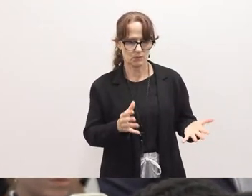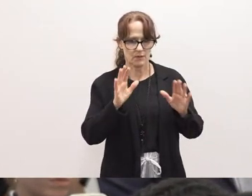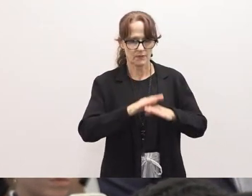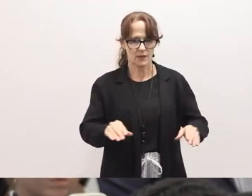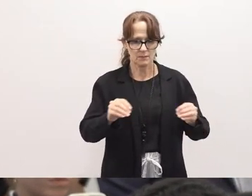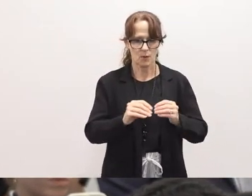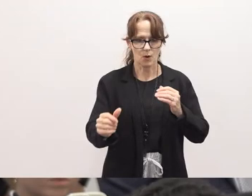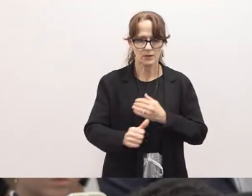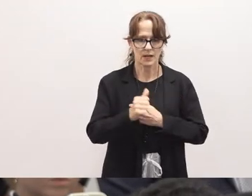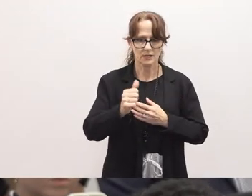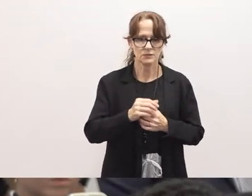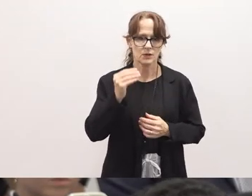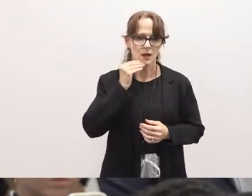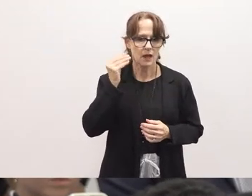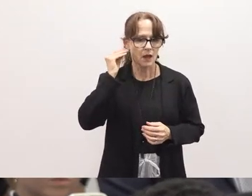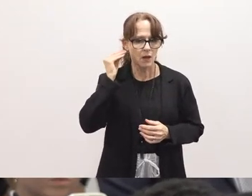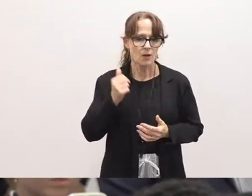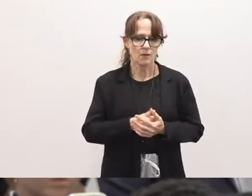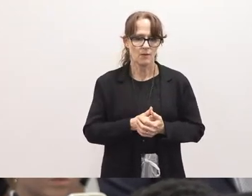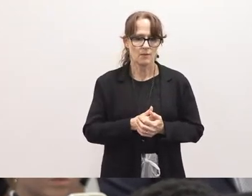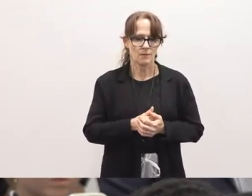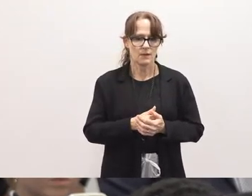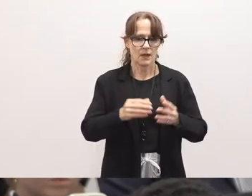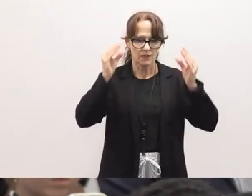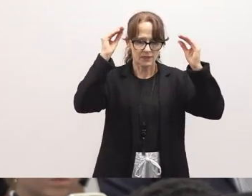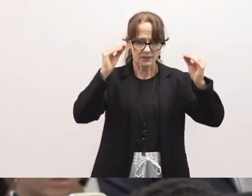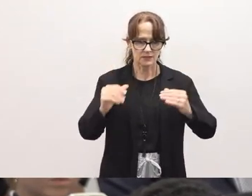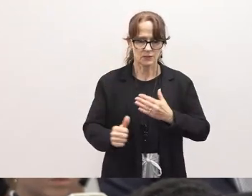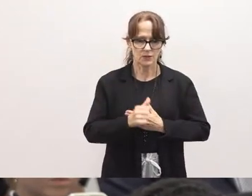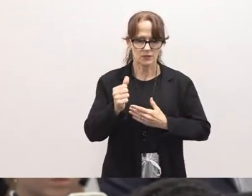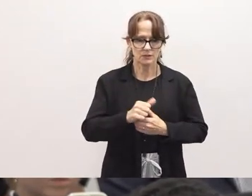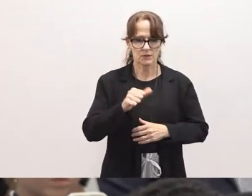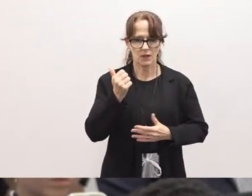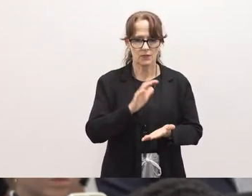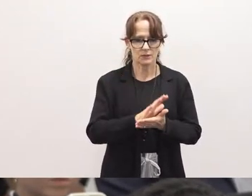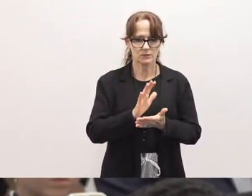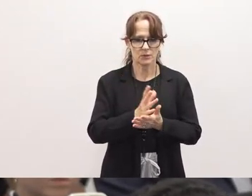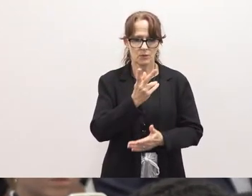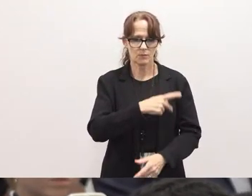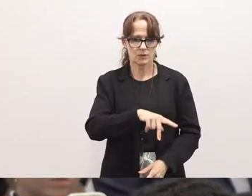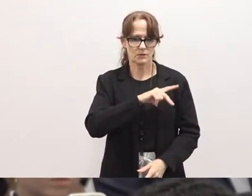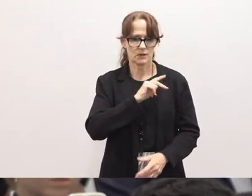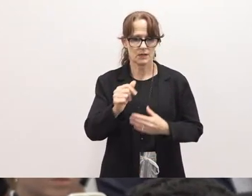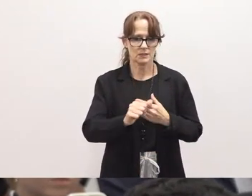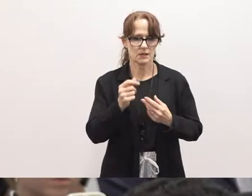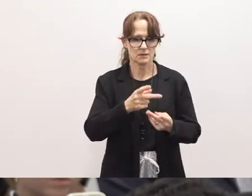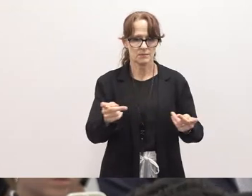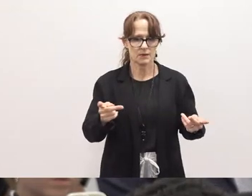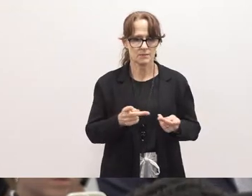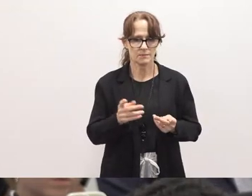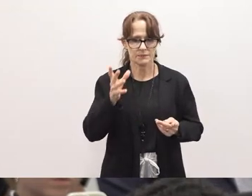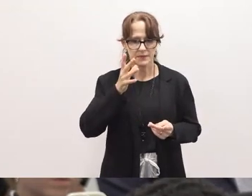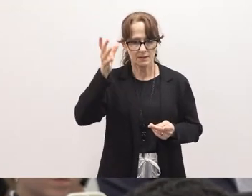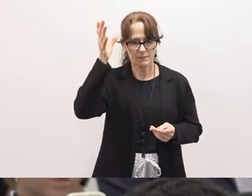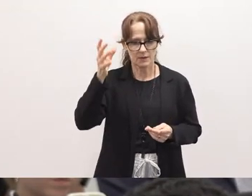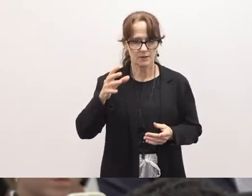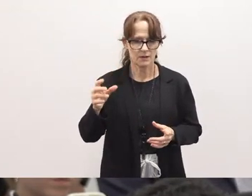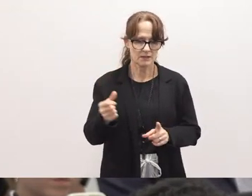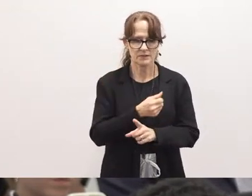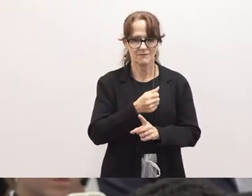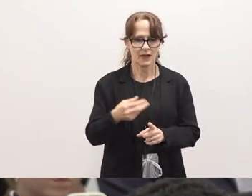in more danger at home? Does that not put the teacher in danger or other school personnel in a dangerous position if the parent has a violent